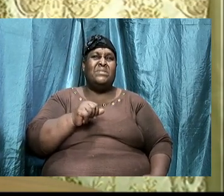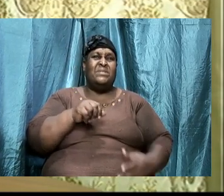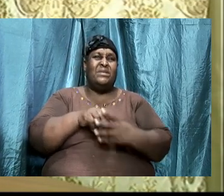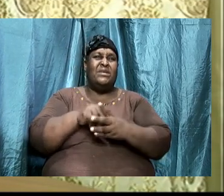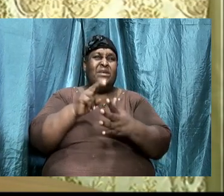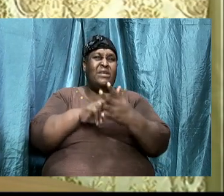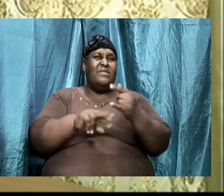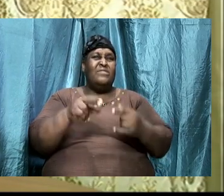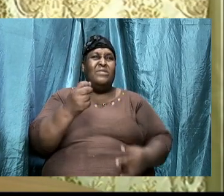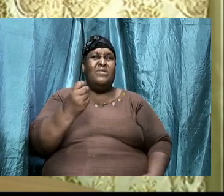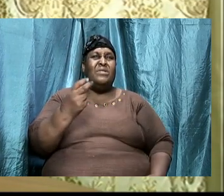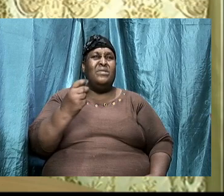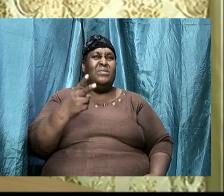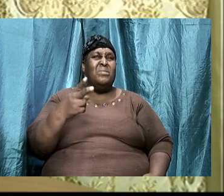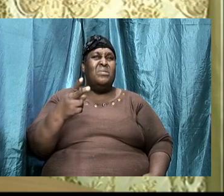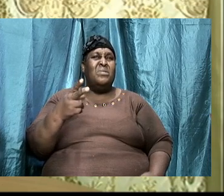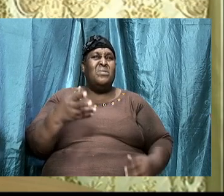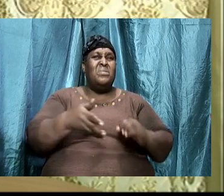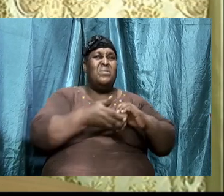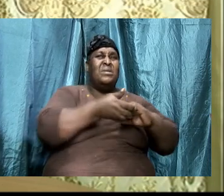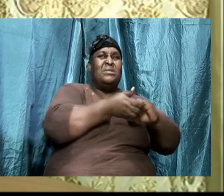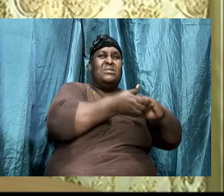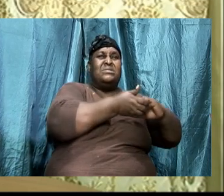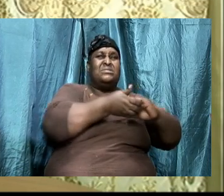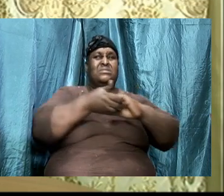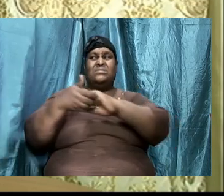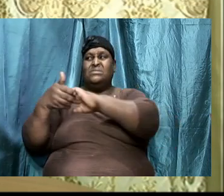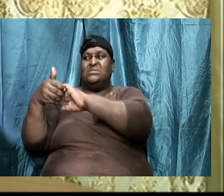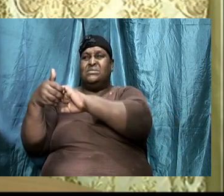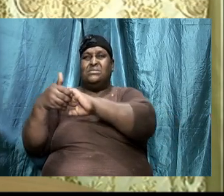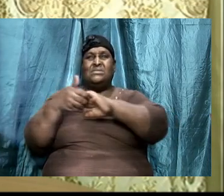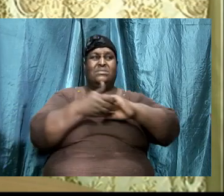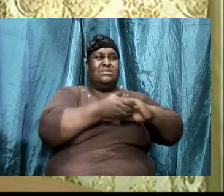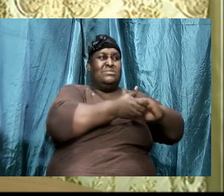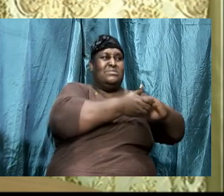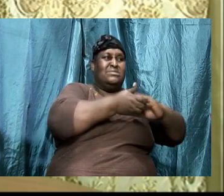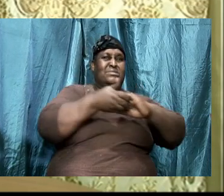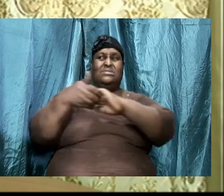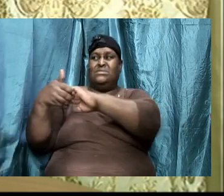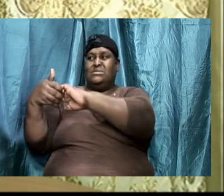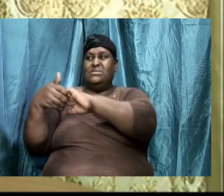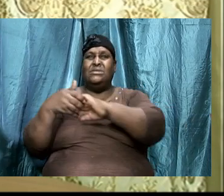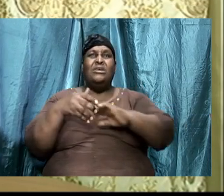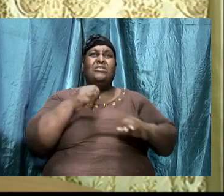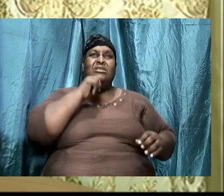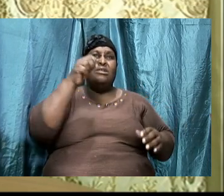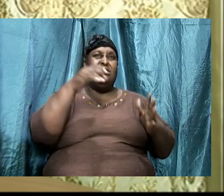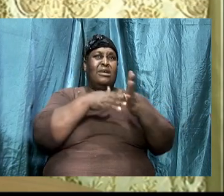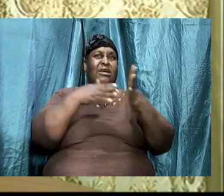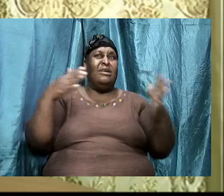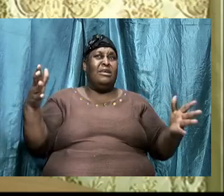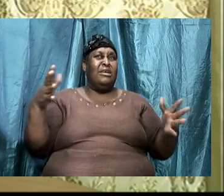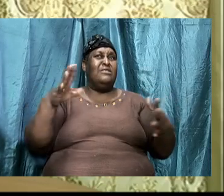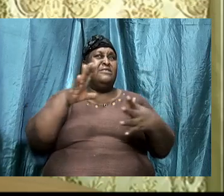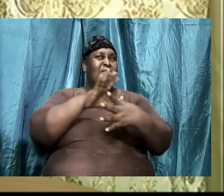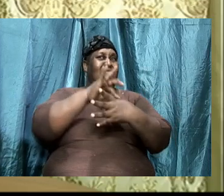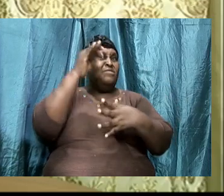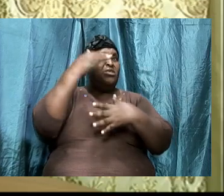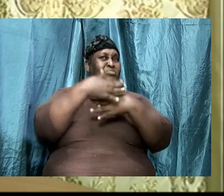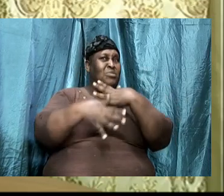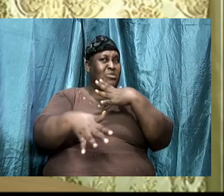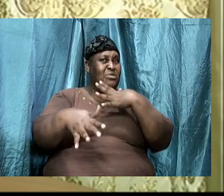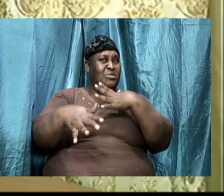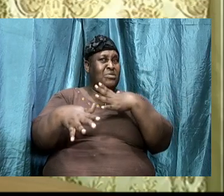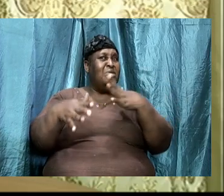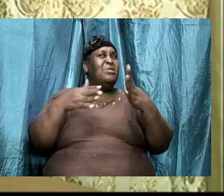For we wrestle not against flesh and blood, but against principalities and against powers and against the rulers of the darkness of